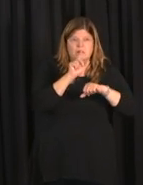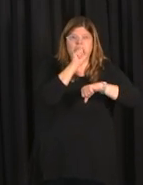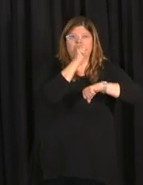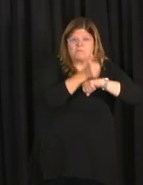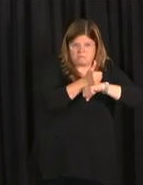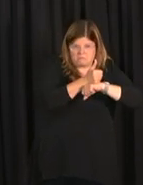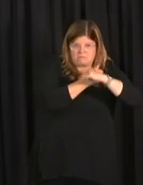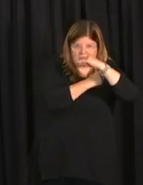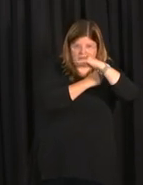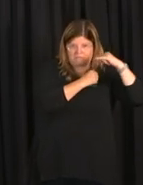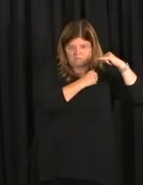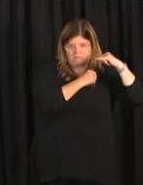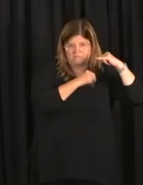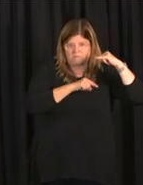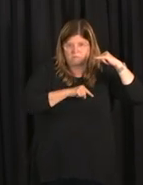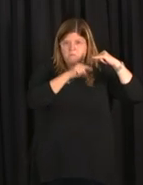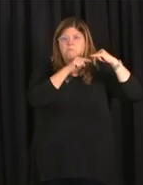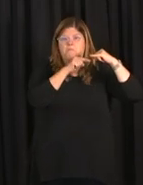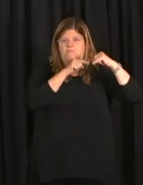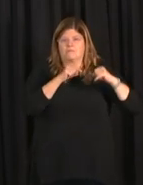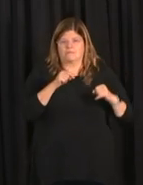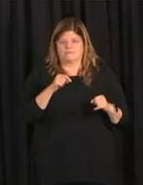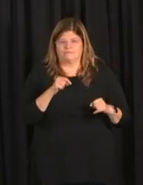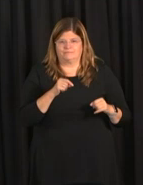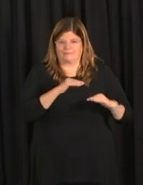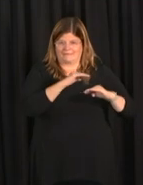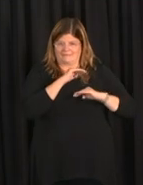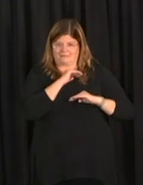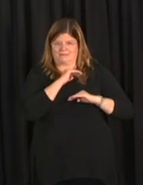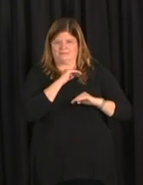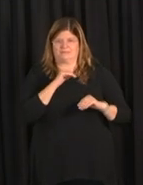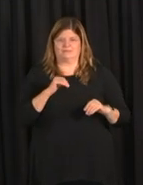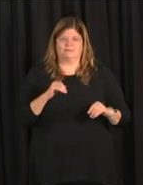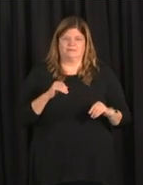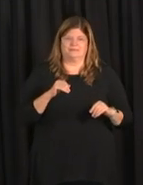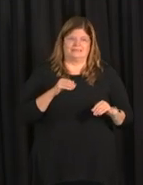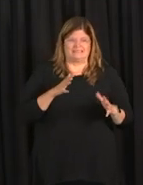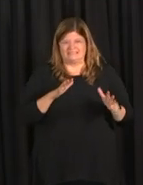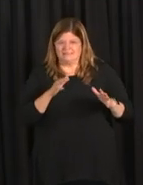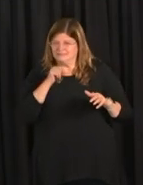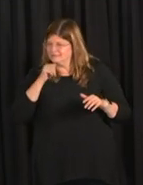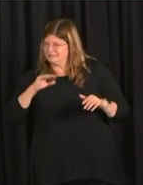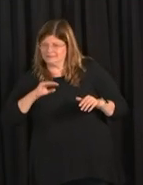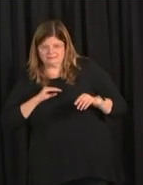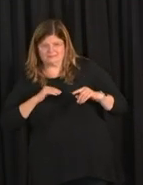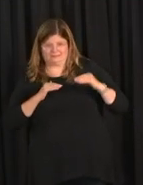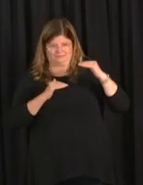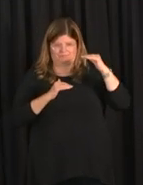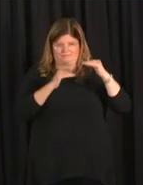for what we consider to be sufficient, insufficient,